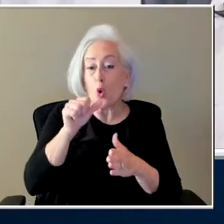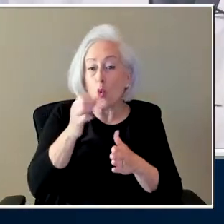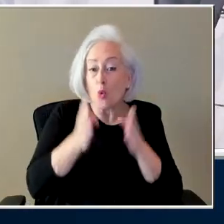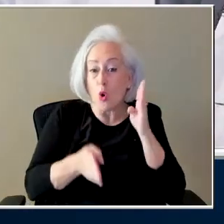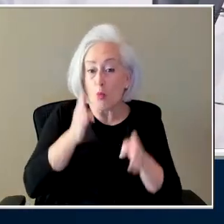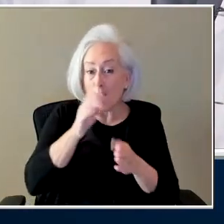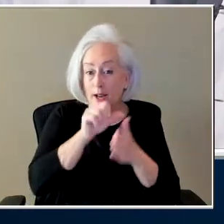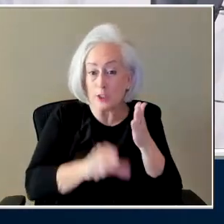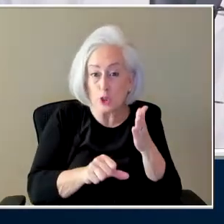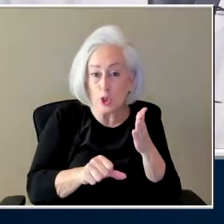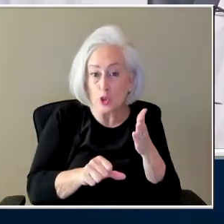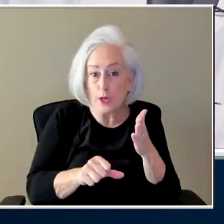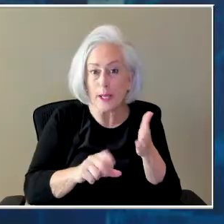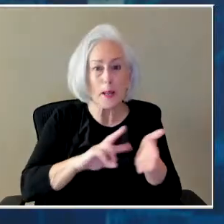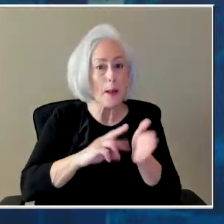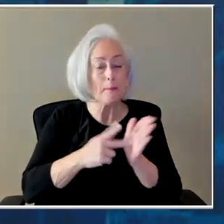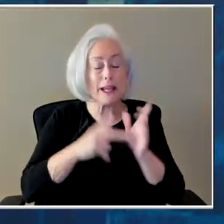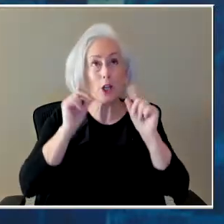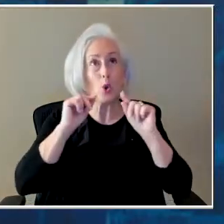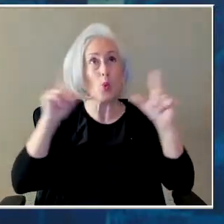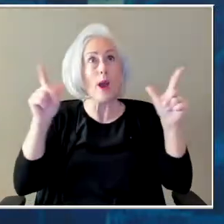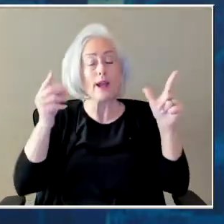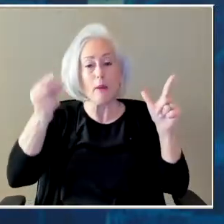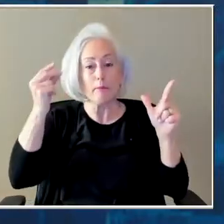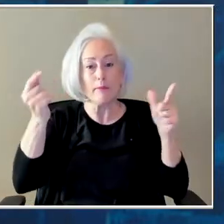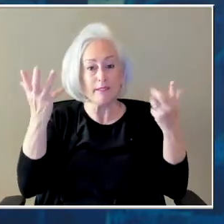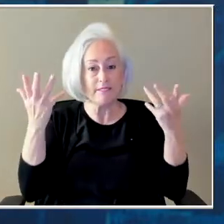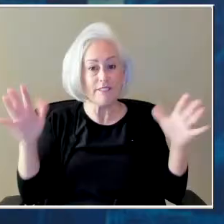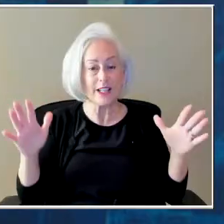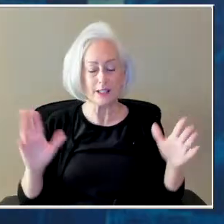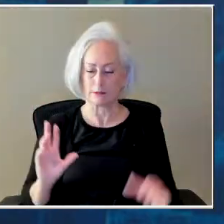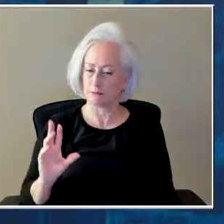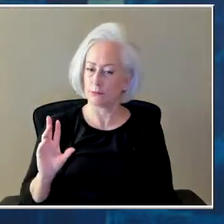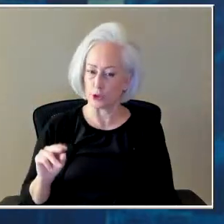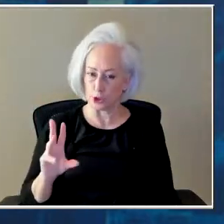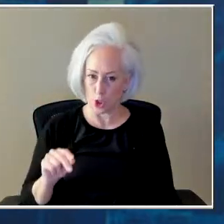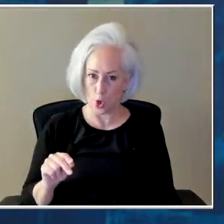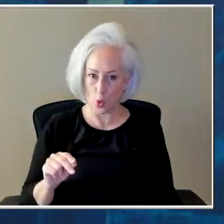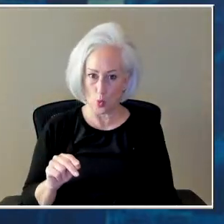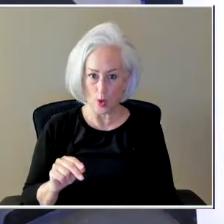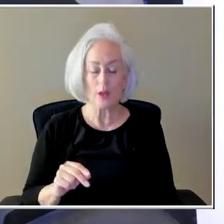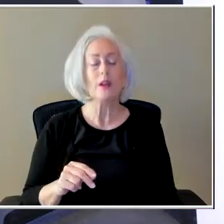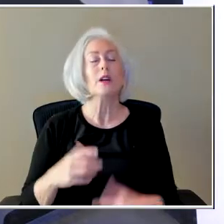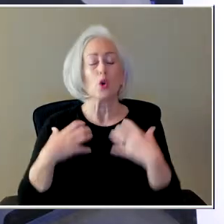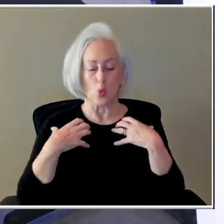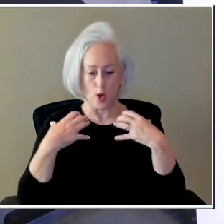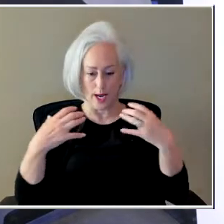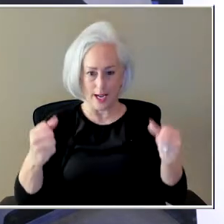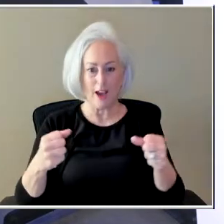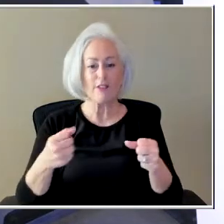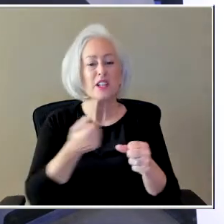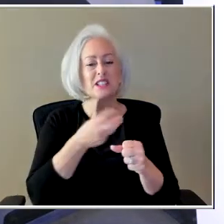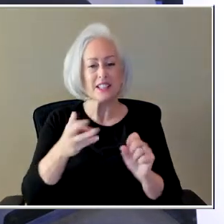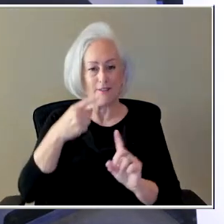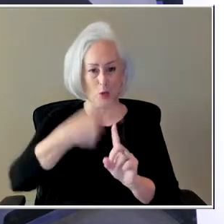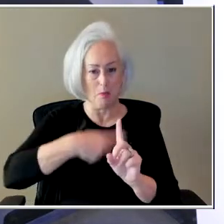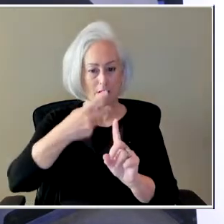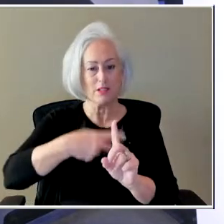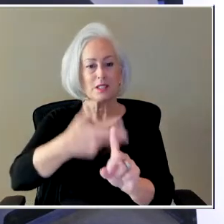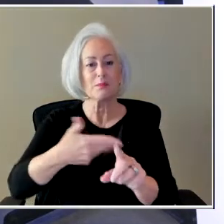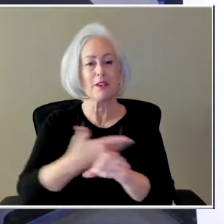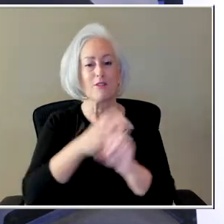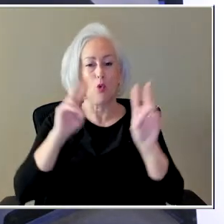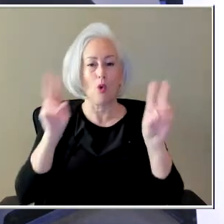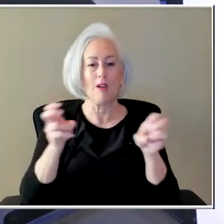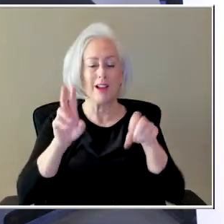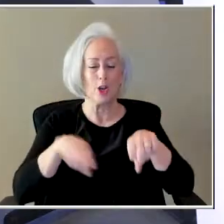than anybody that it's a recovery, and it can take several months before you return back to normal. So how common is a great outcome